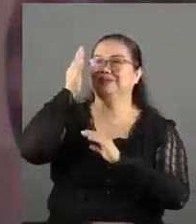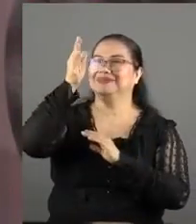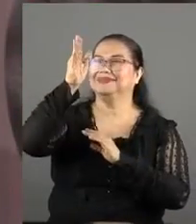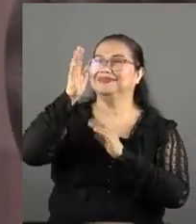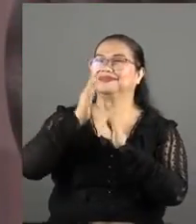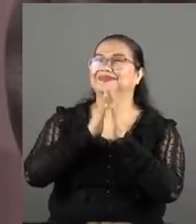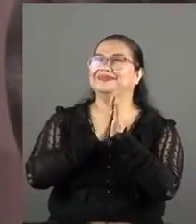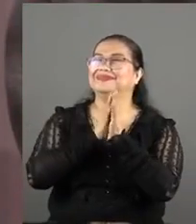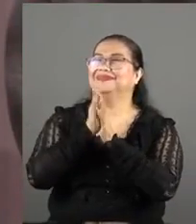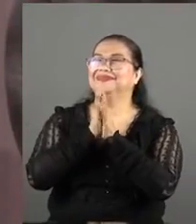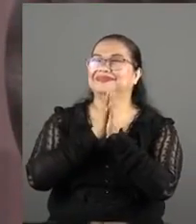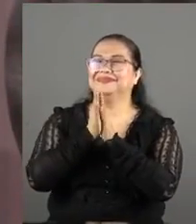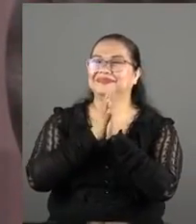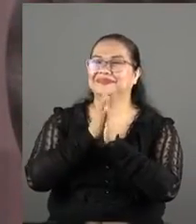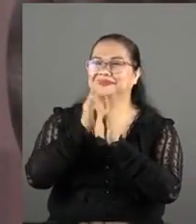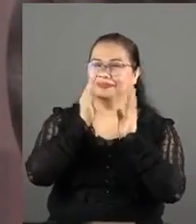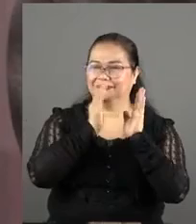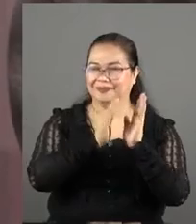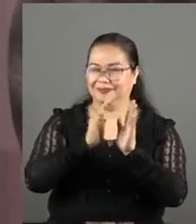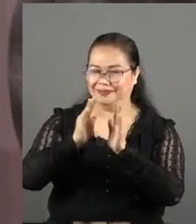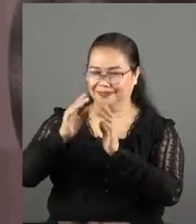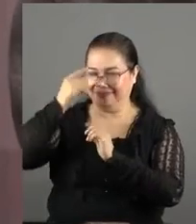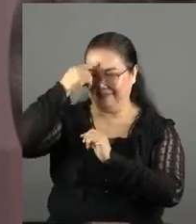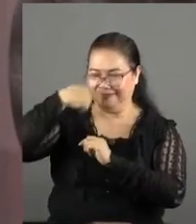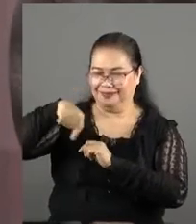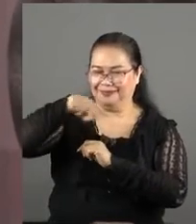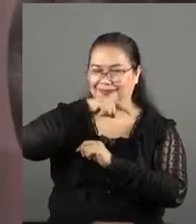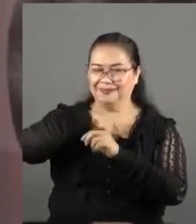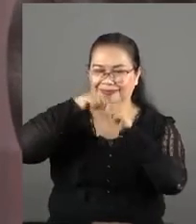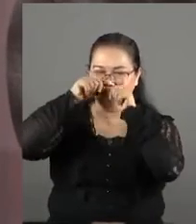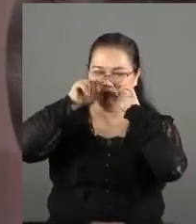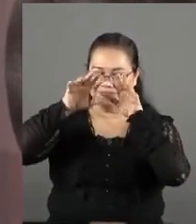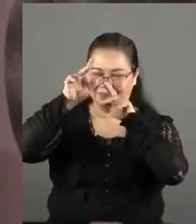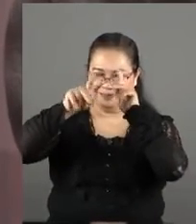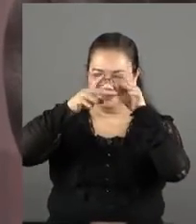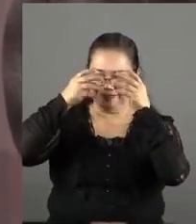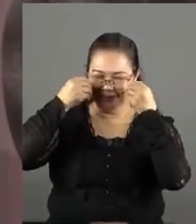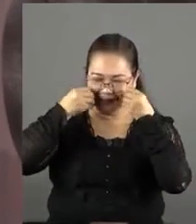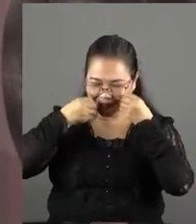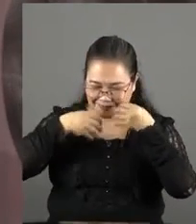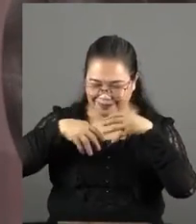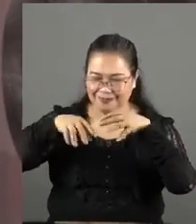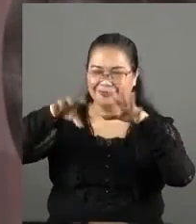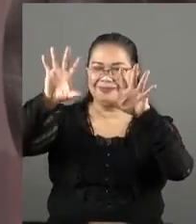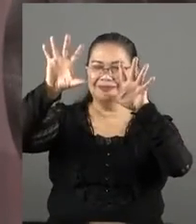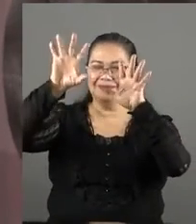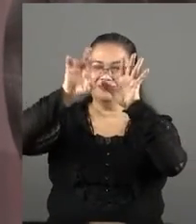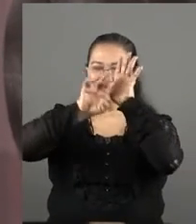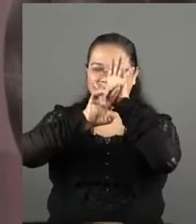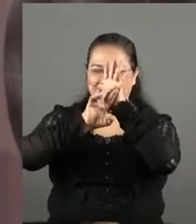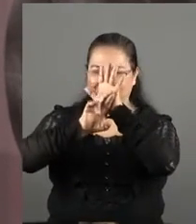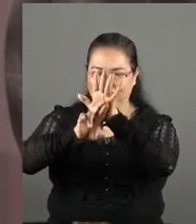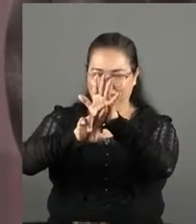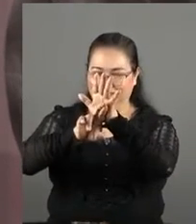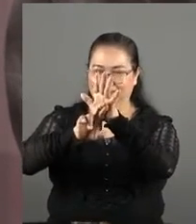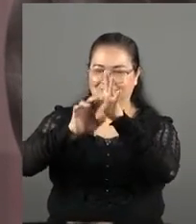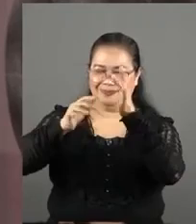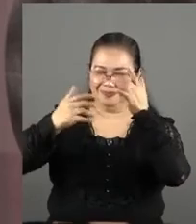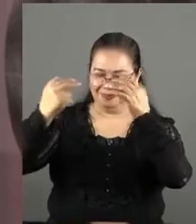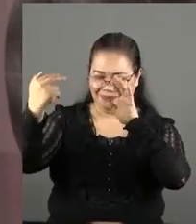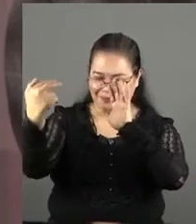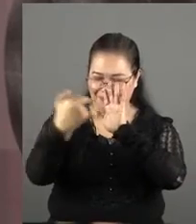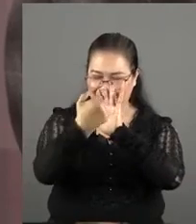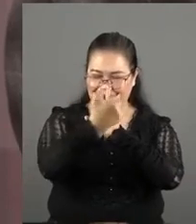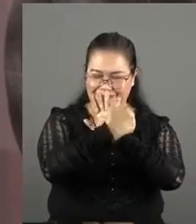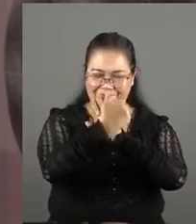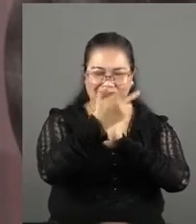excitement to what you have prepared for us. Bless your people as they go. May they represent you, Lord, with their joy wherever